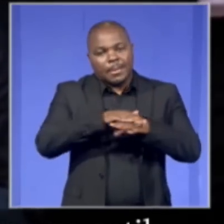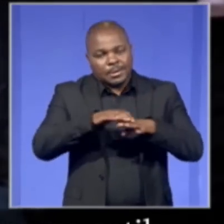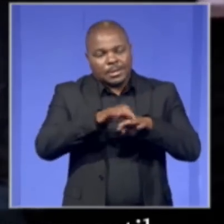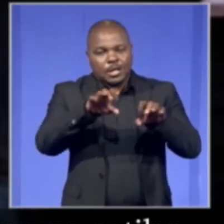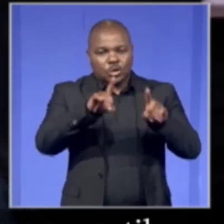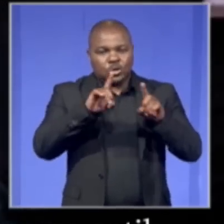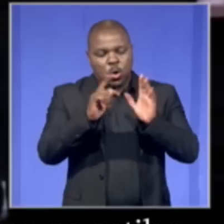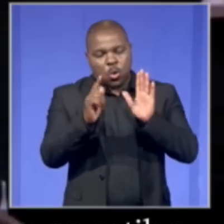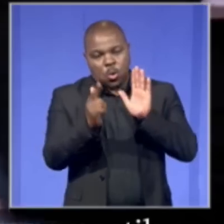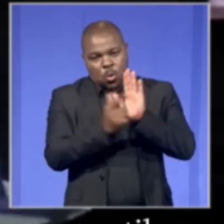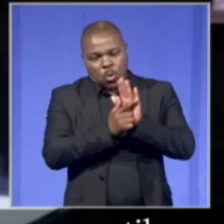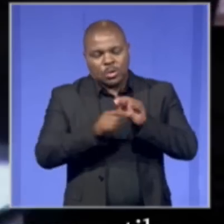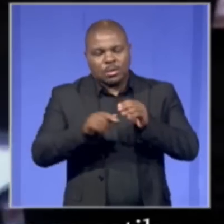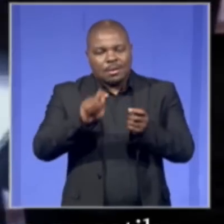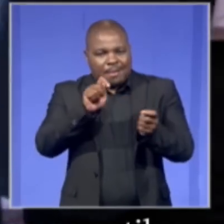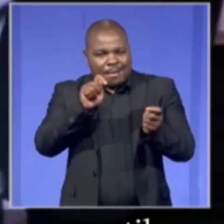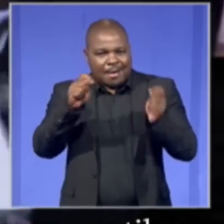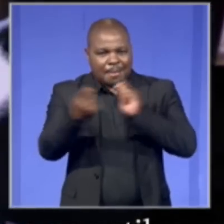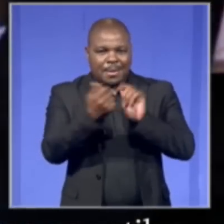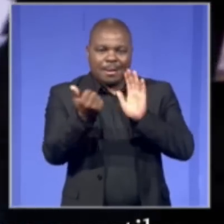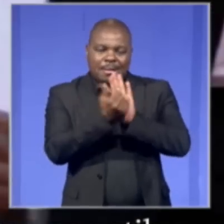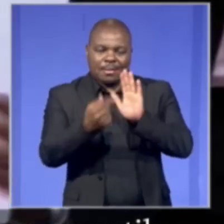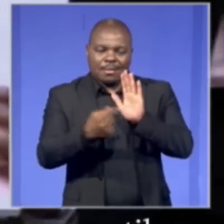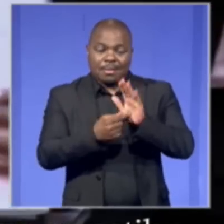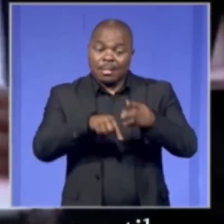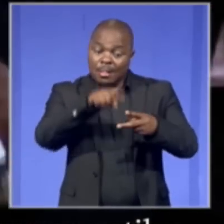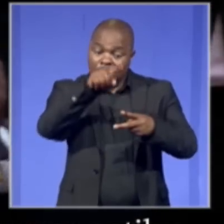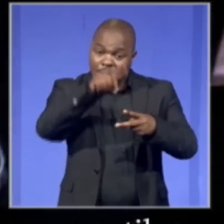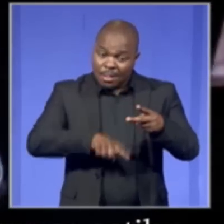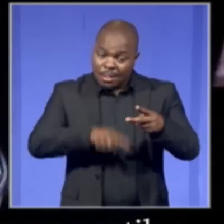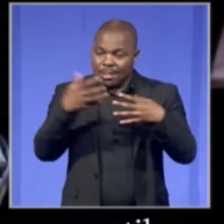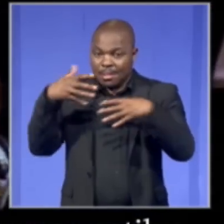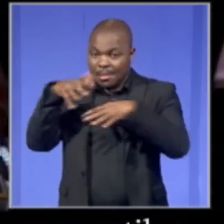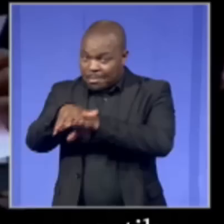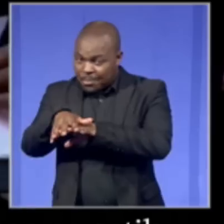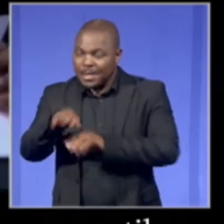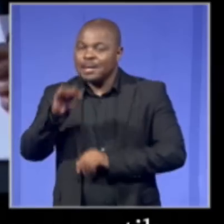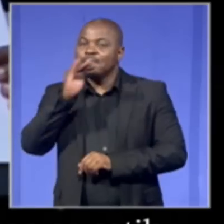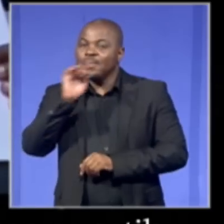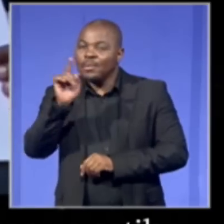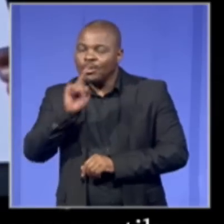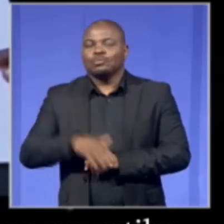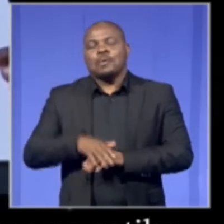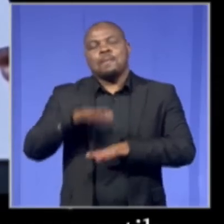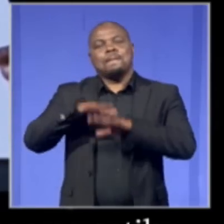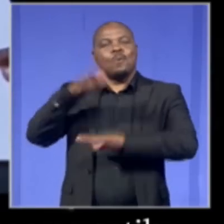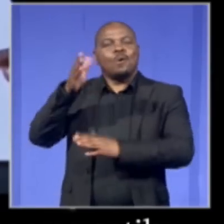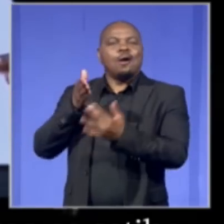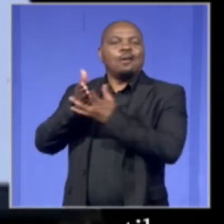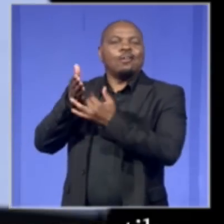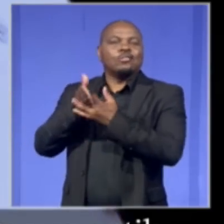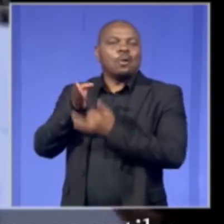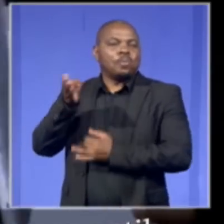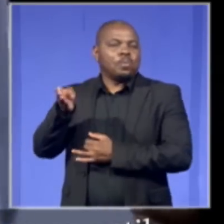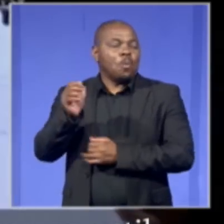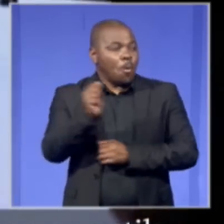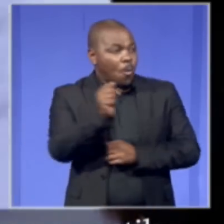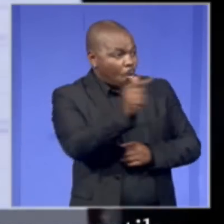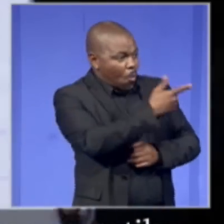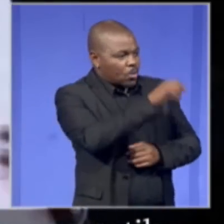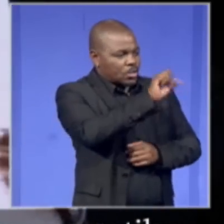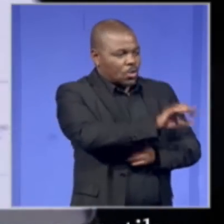Act. The implementation of these laws will provide greater access for all South